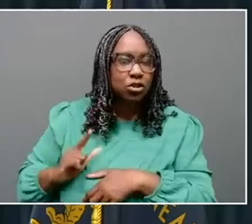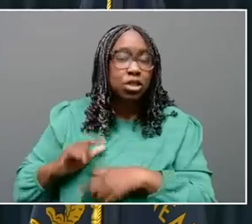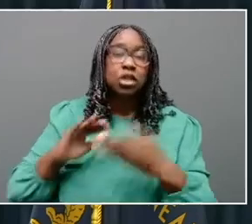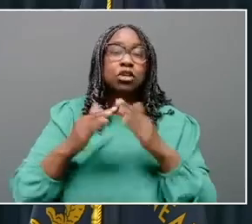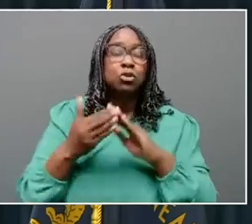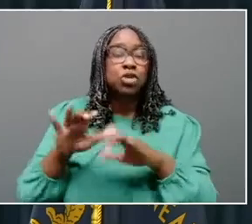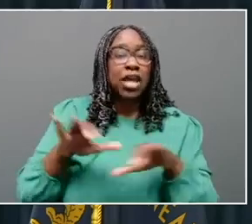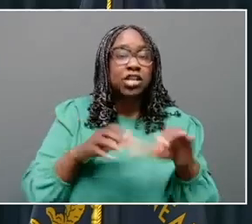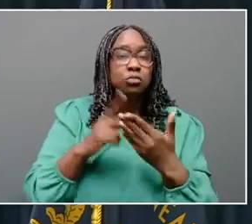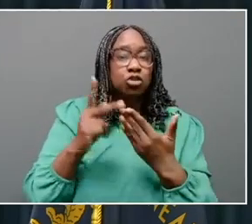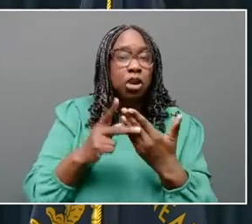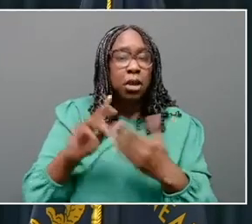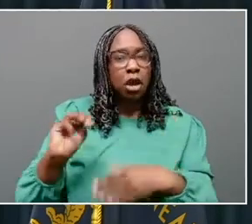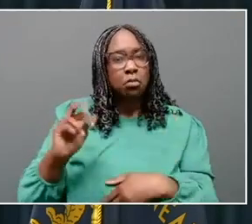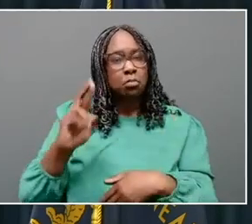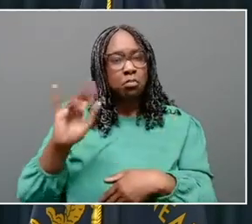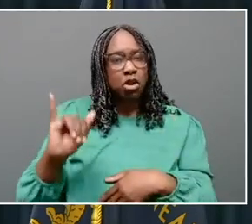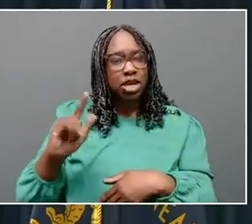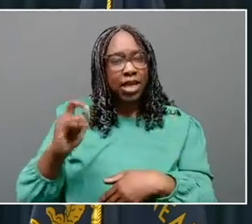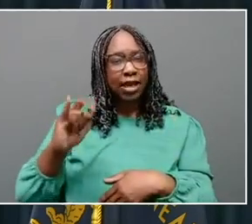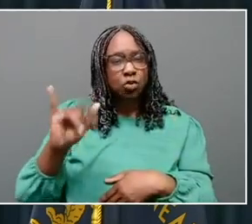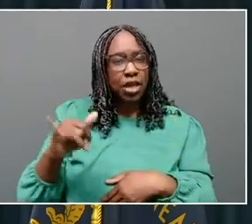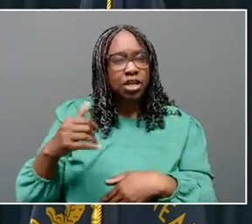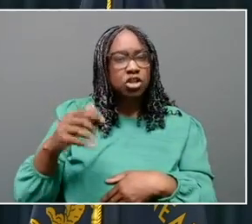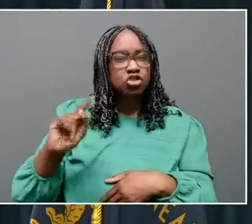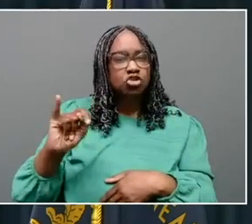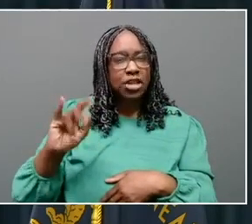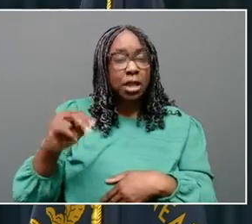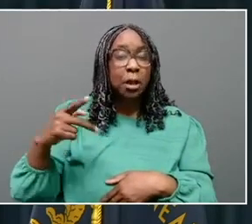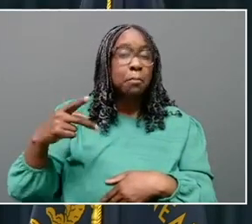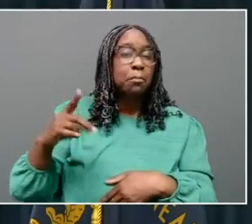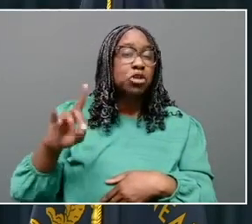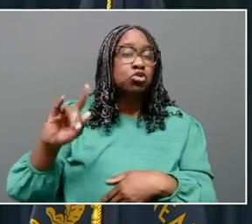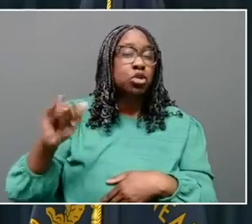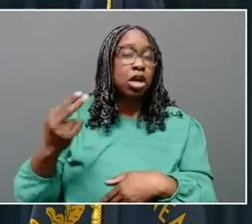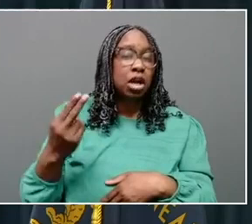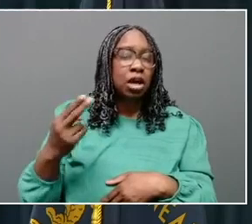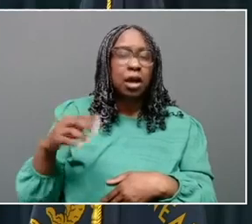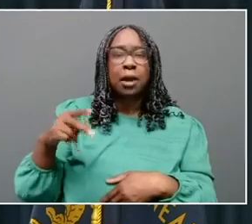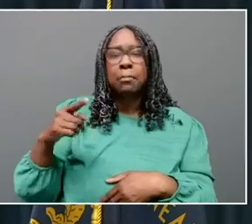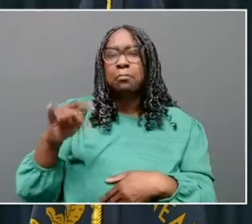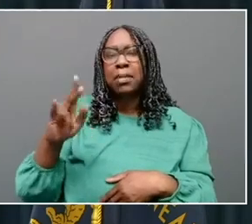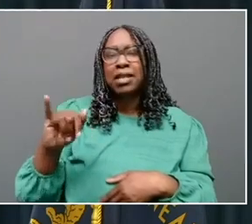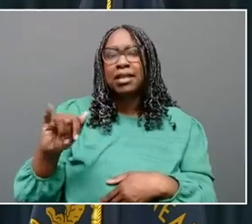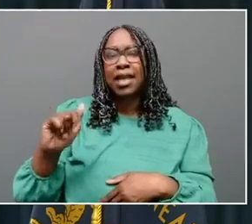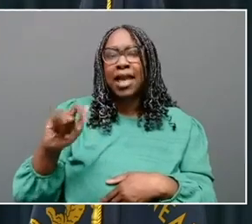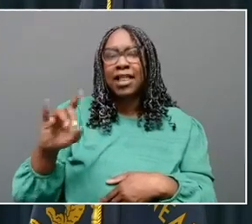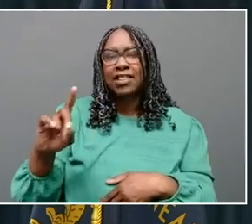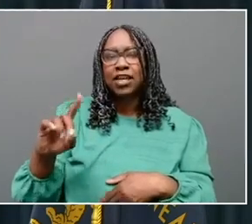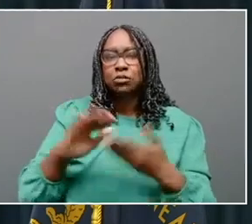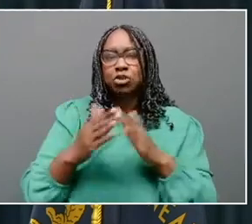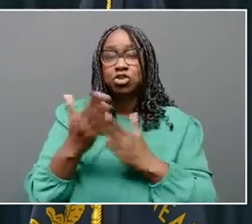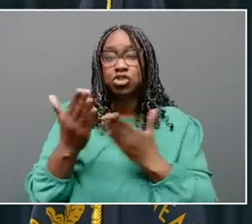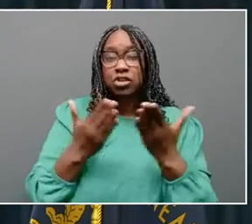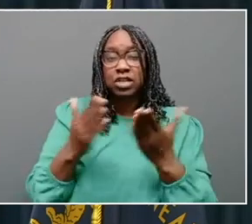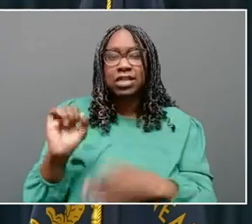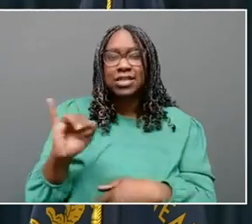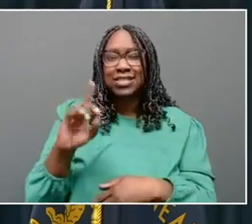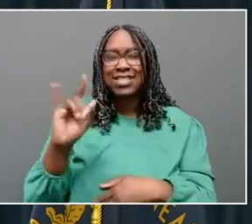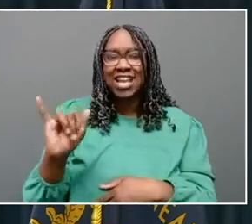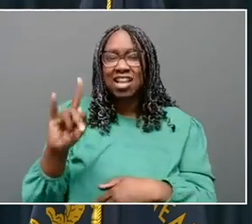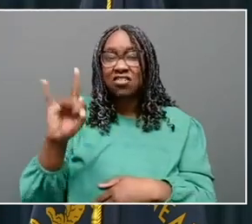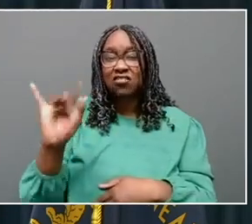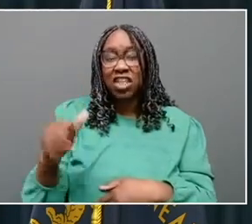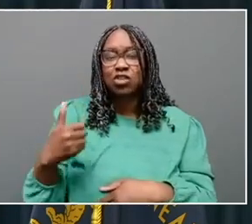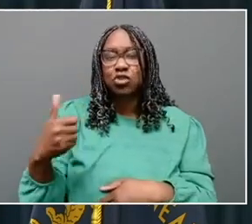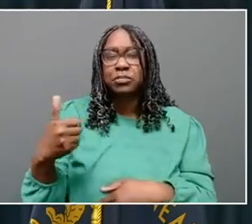Murray Calloway Transit Authority, Paducah Transit Authority, Pennyrile Allied Community Services, and Sandy Valley Transportation